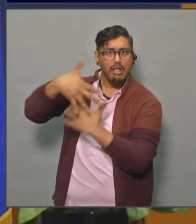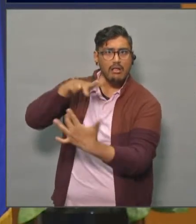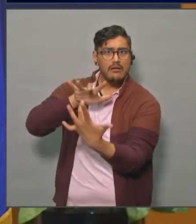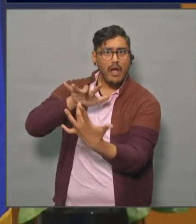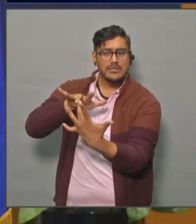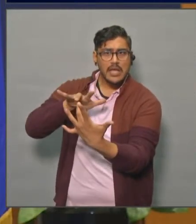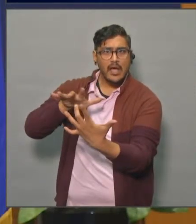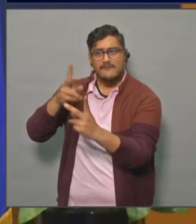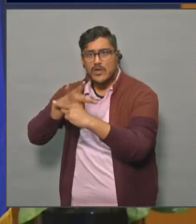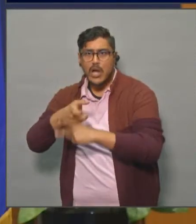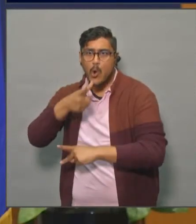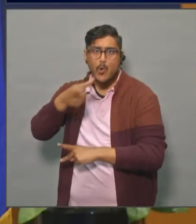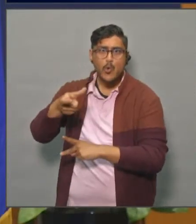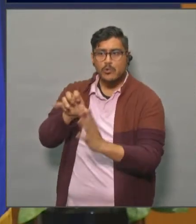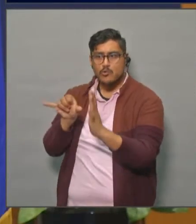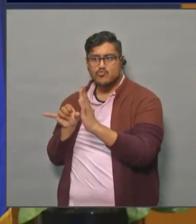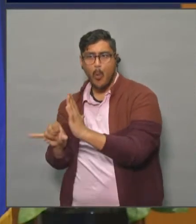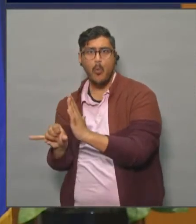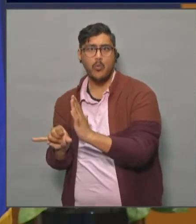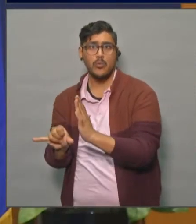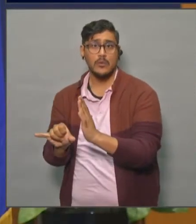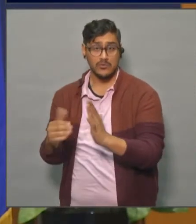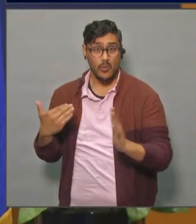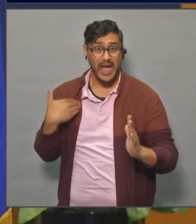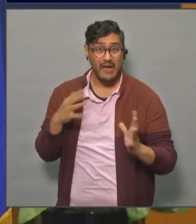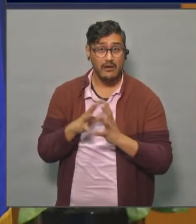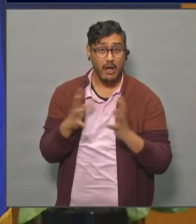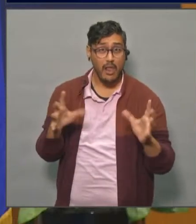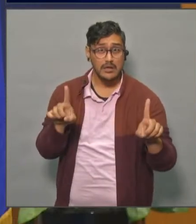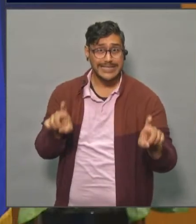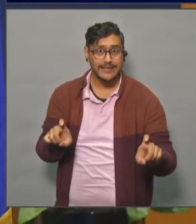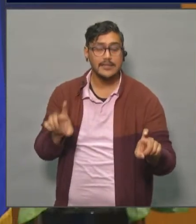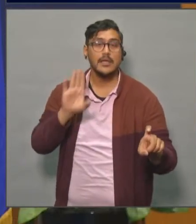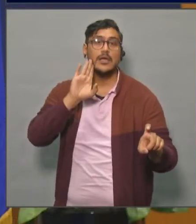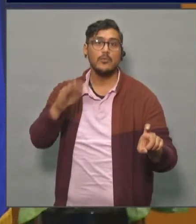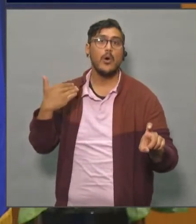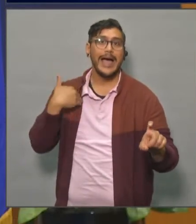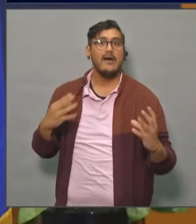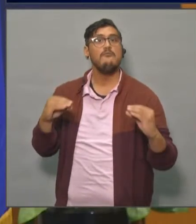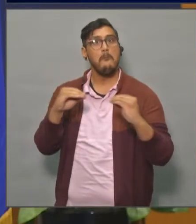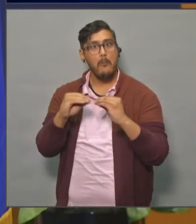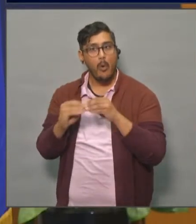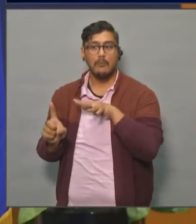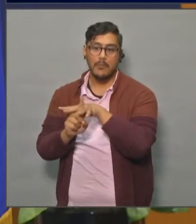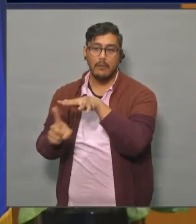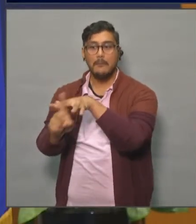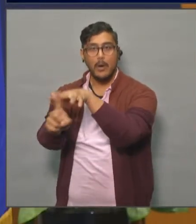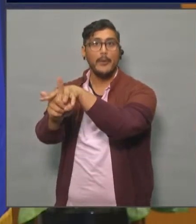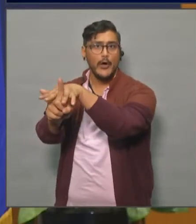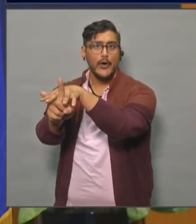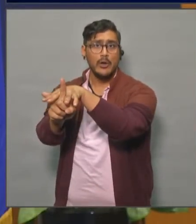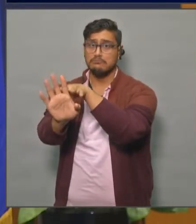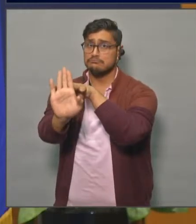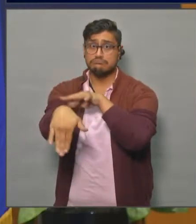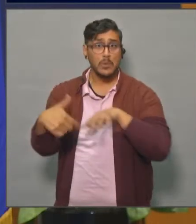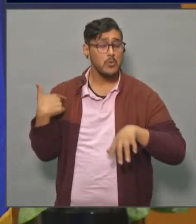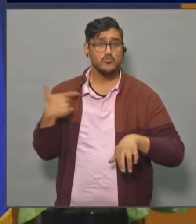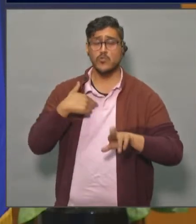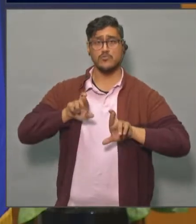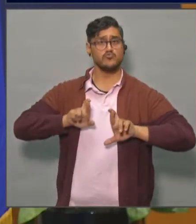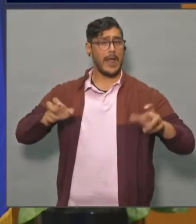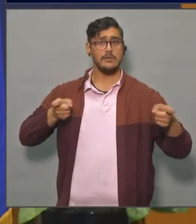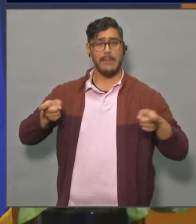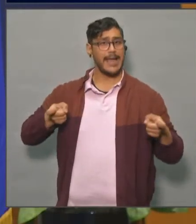we can do. So having a lot of testing will result in more cases, and we're prepared to manage that. Where